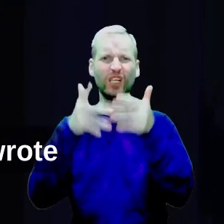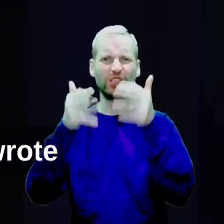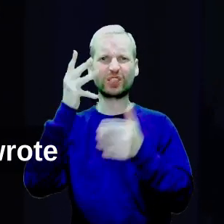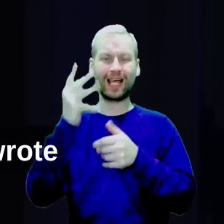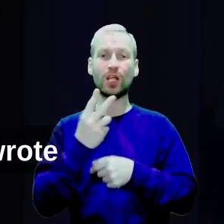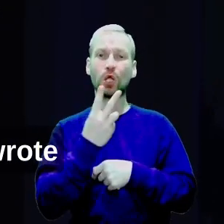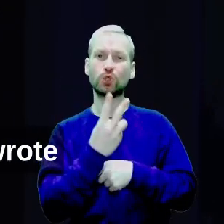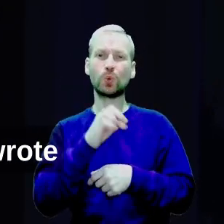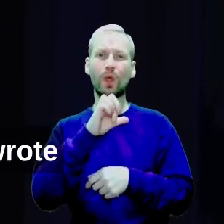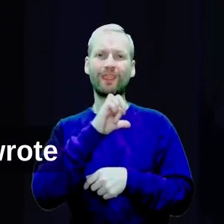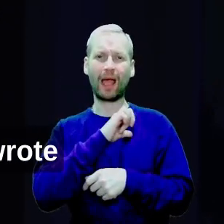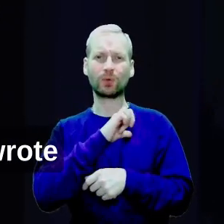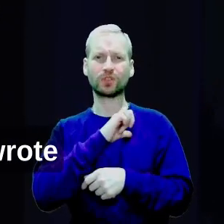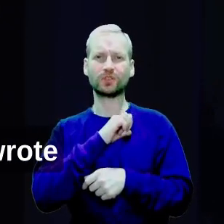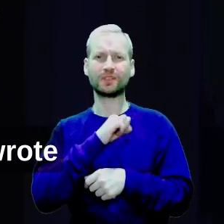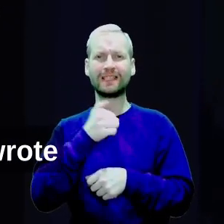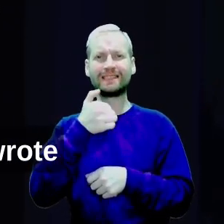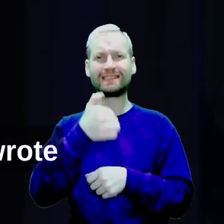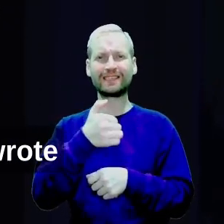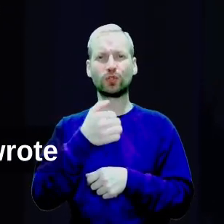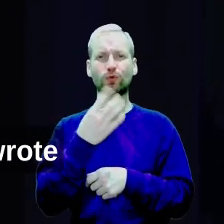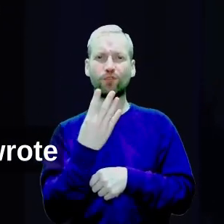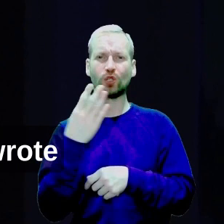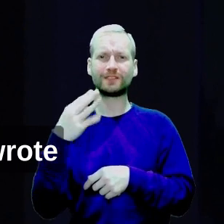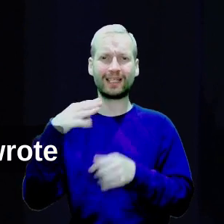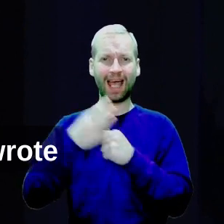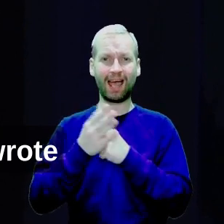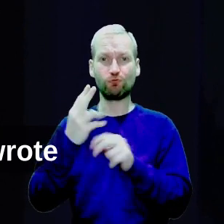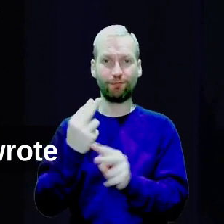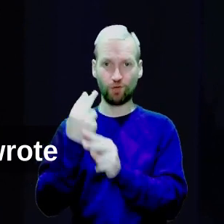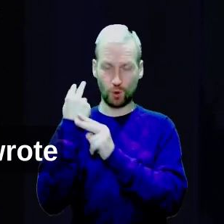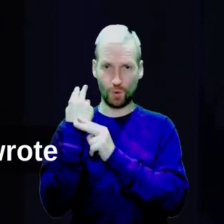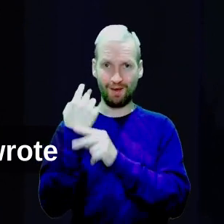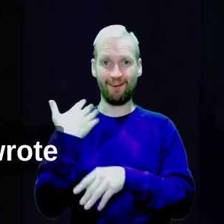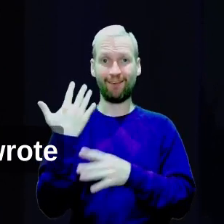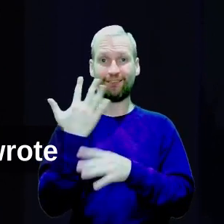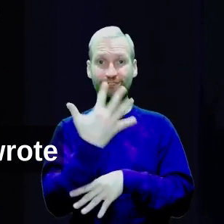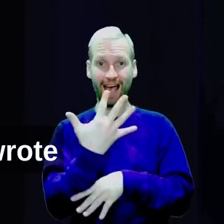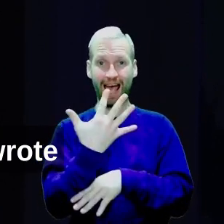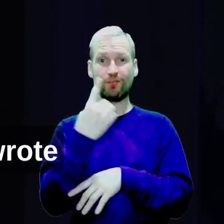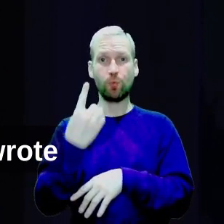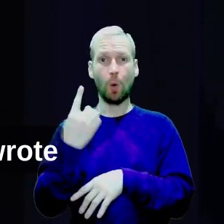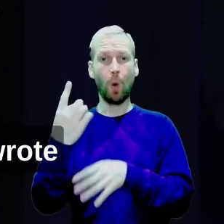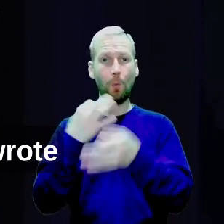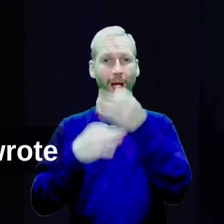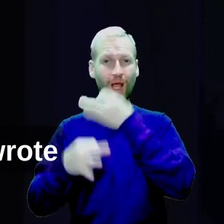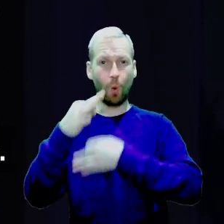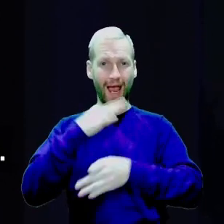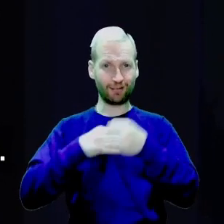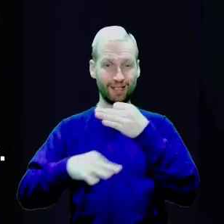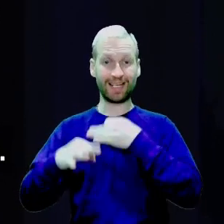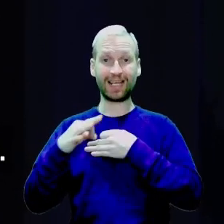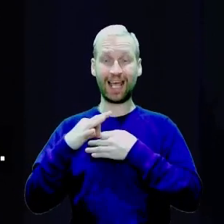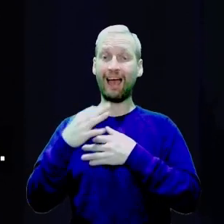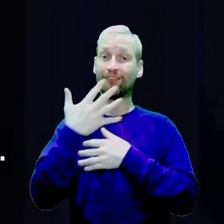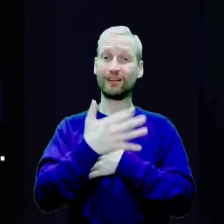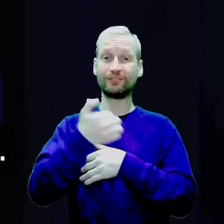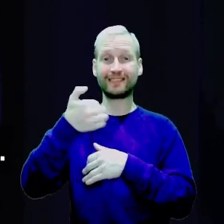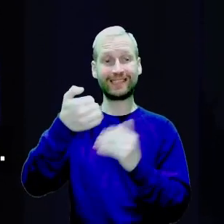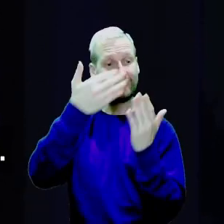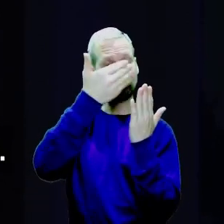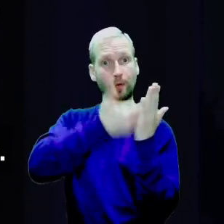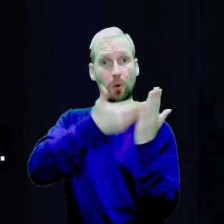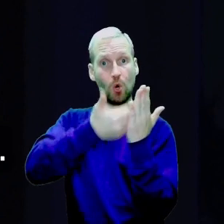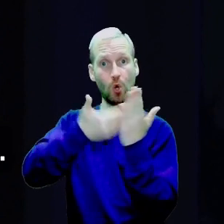had 2,649 reviews, 511 inquiries, and the team wrote 56 reports, which